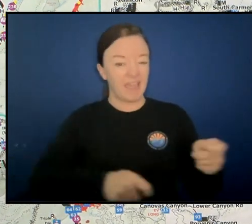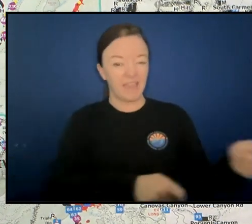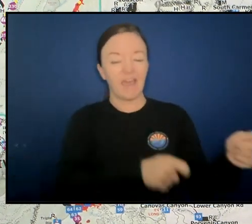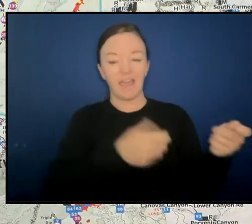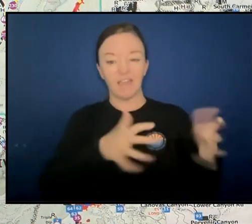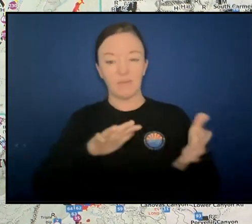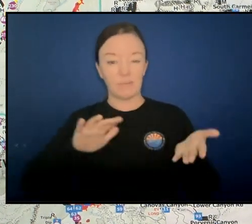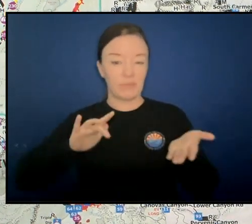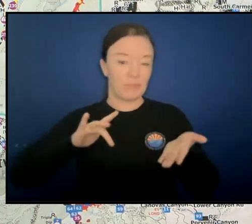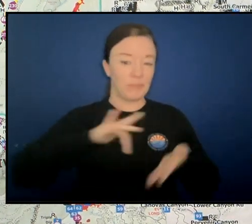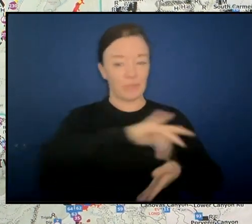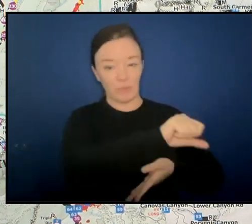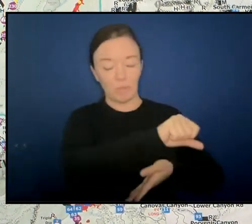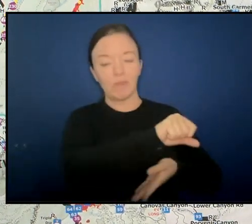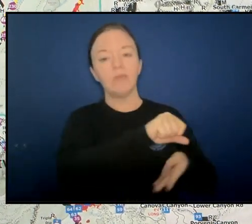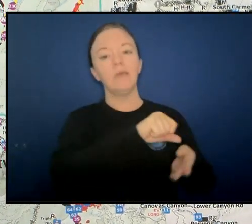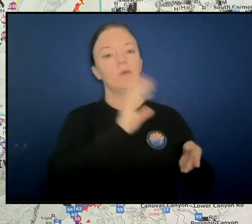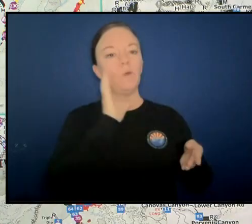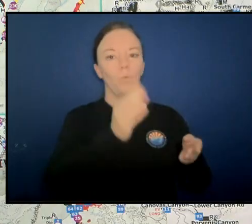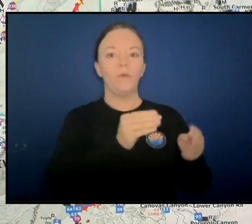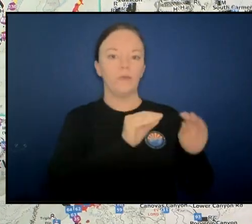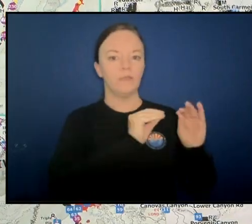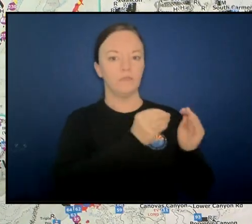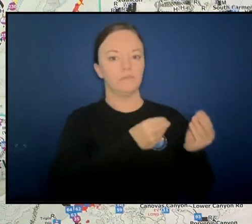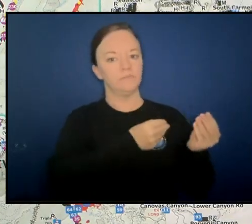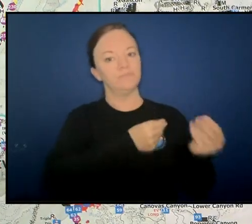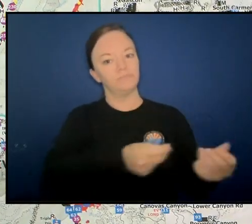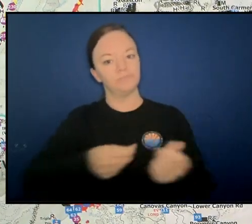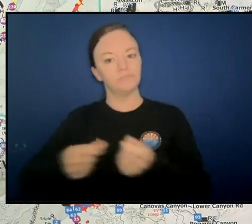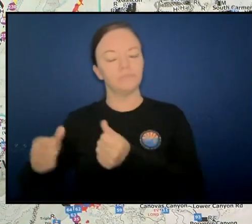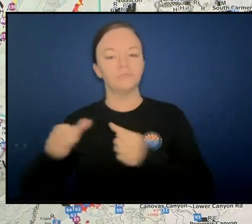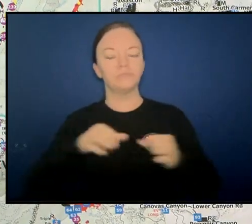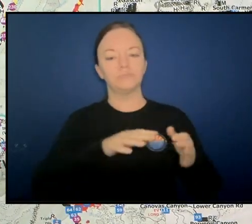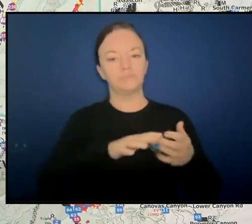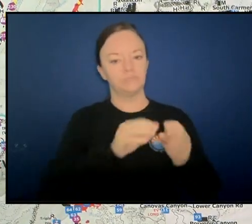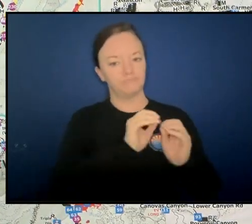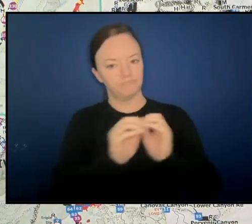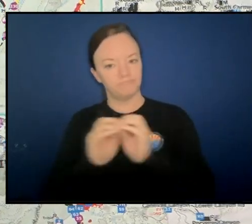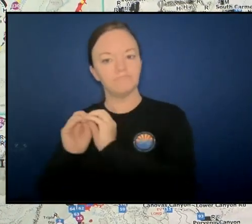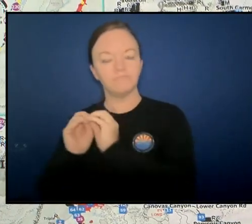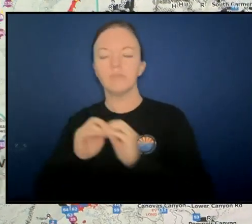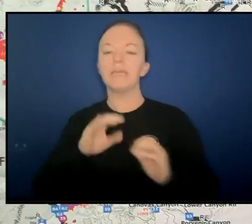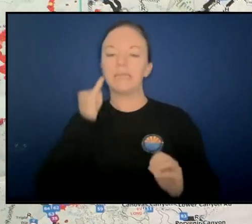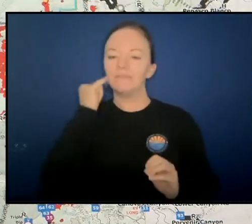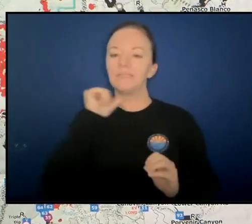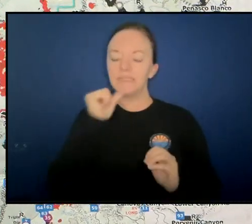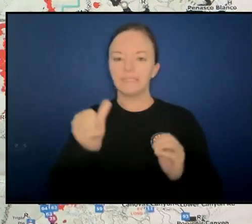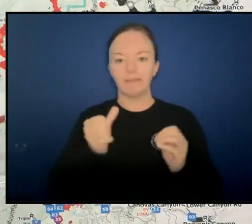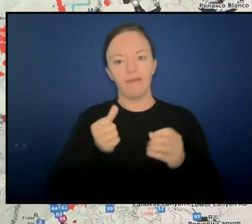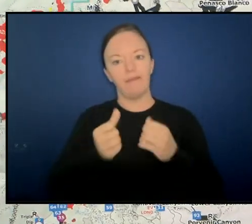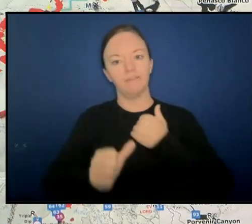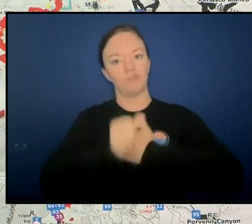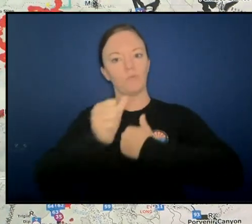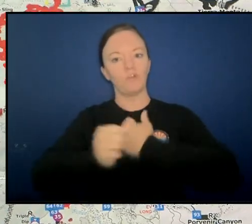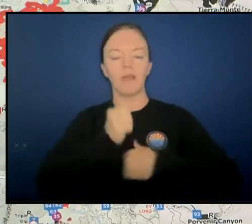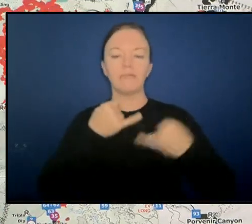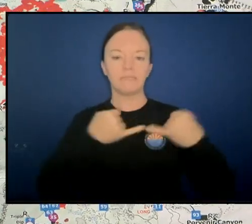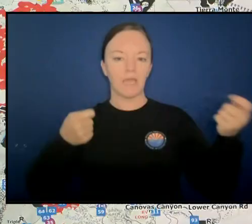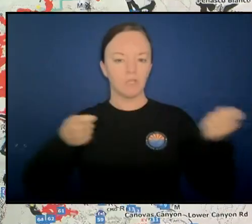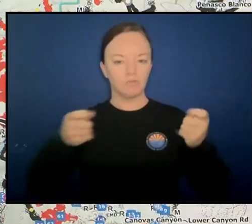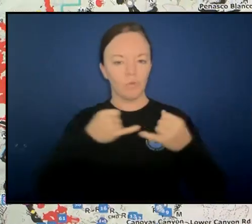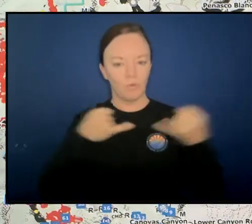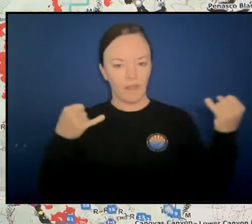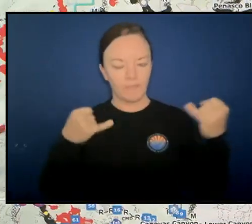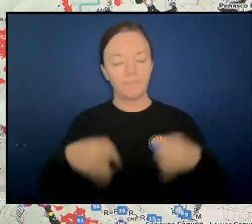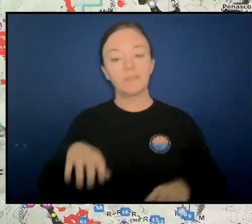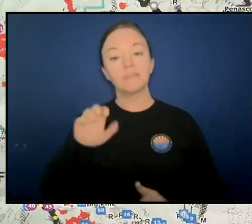the integrity of the control lines. Working our way down towards the south, we got a group down here in the Mineral Hill area. They're